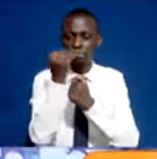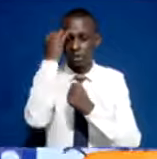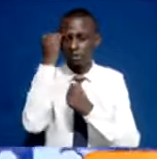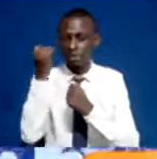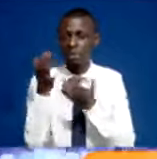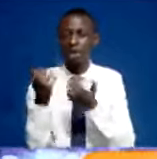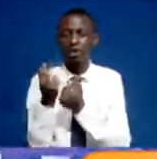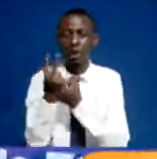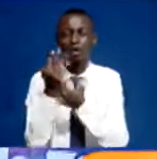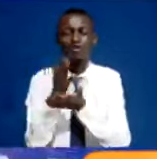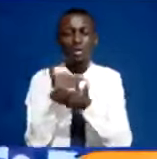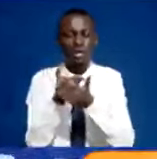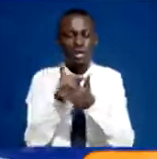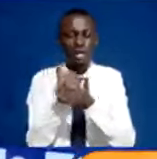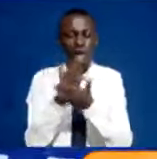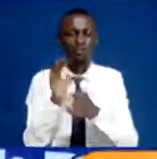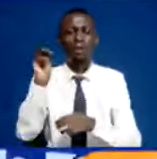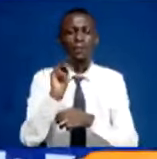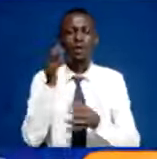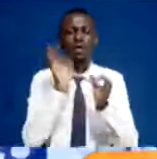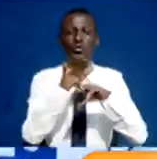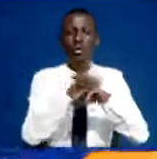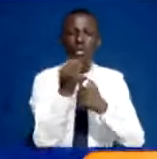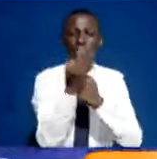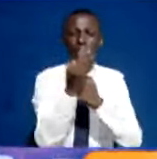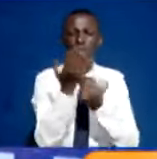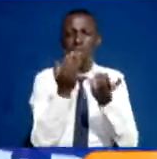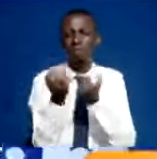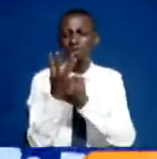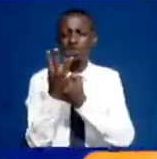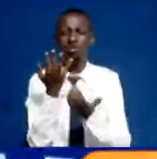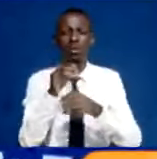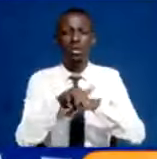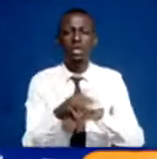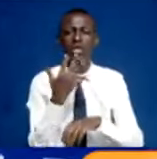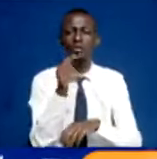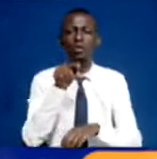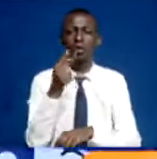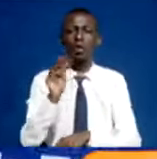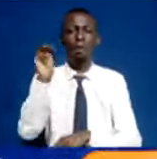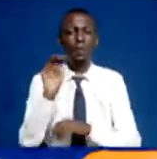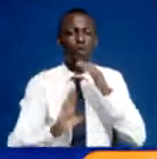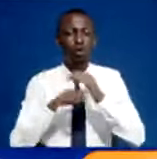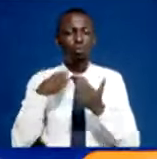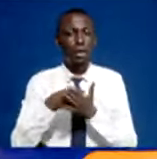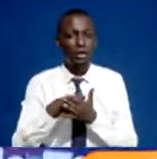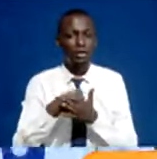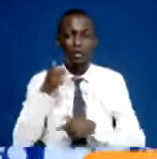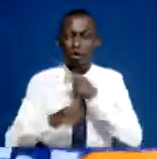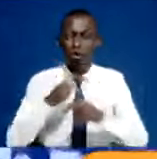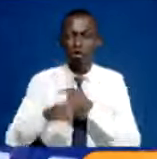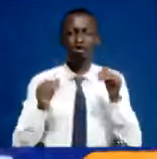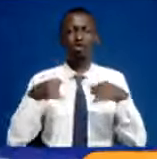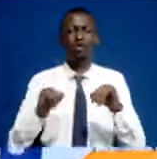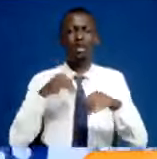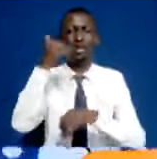iko almost half a million, what if upate 13 na 14? Ama upate 5.2 million nyewe? Watu waendelea kujituma. Next